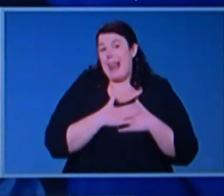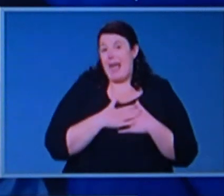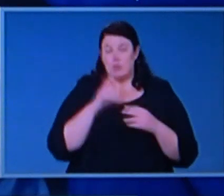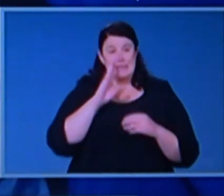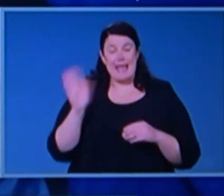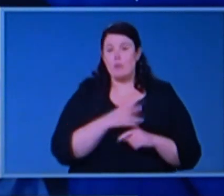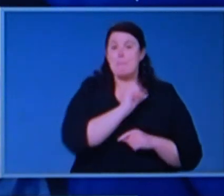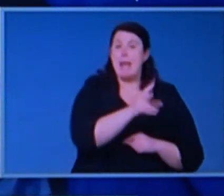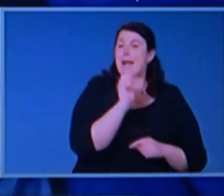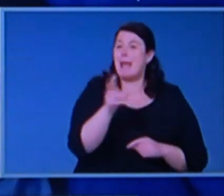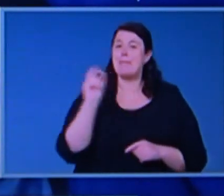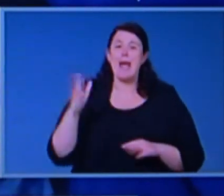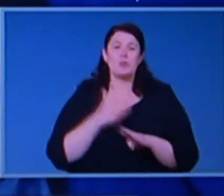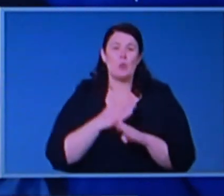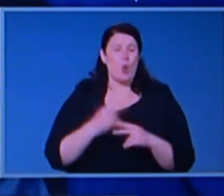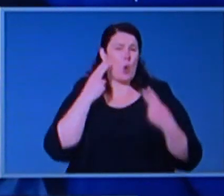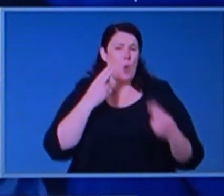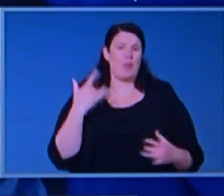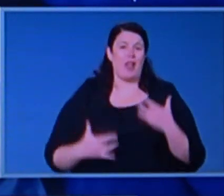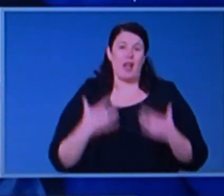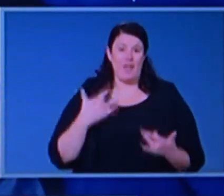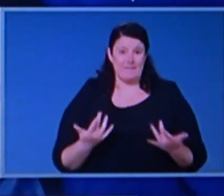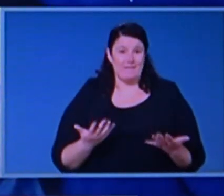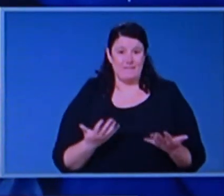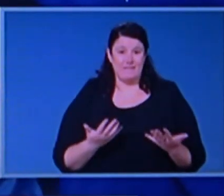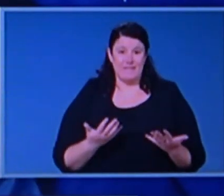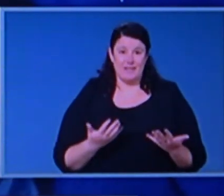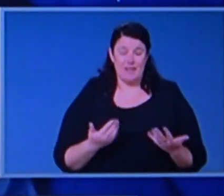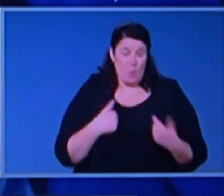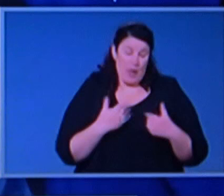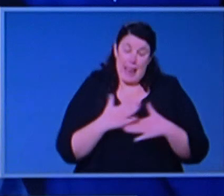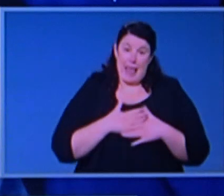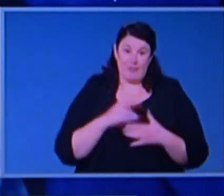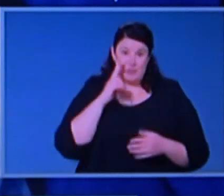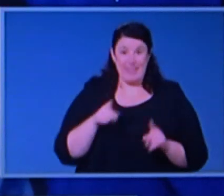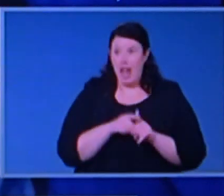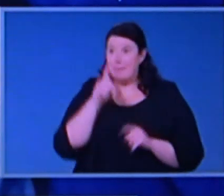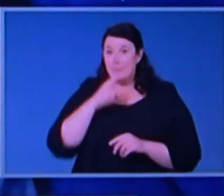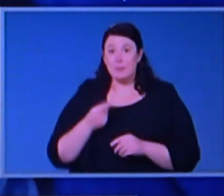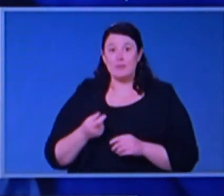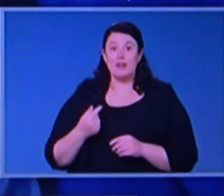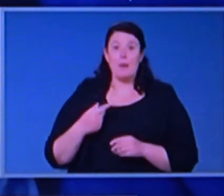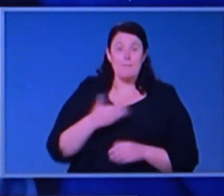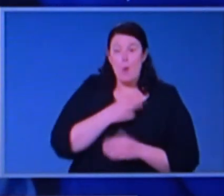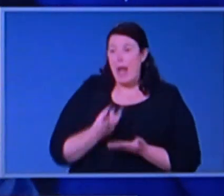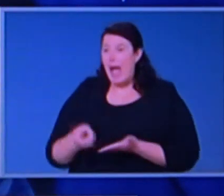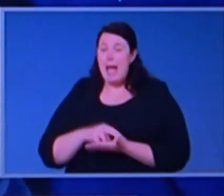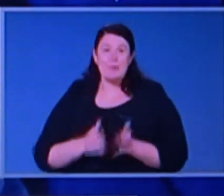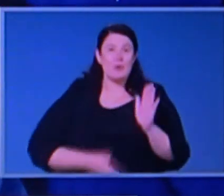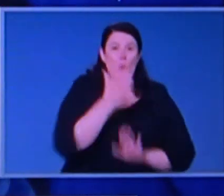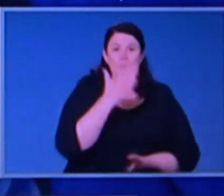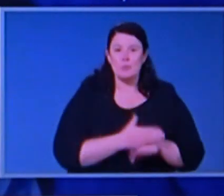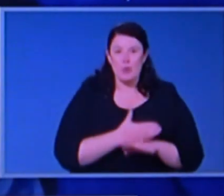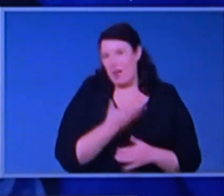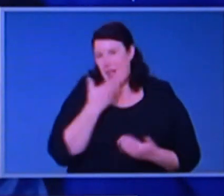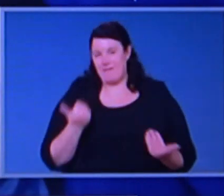see that. And that includes people going to work in offices. And that's an important part of